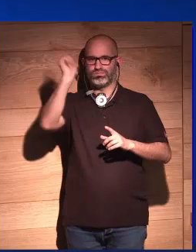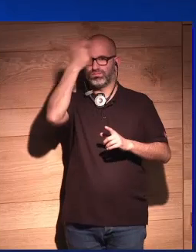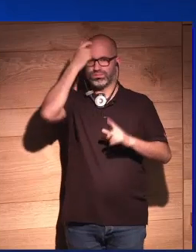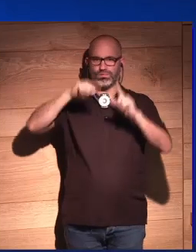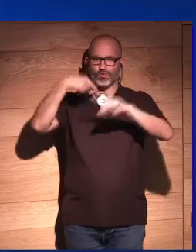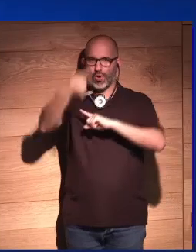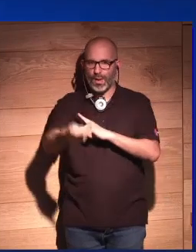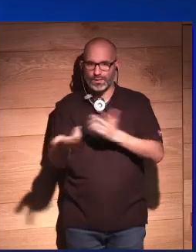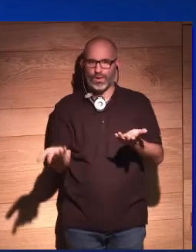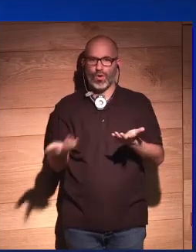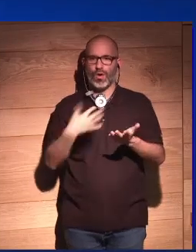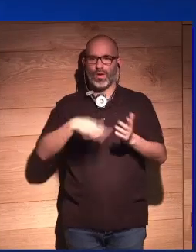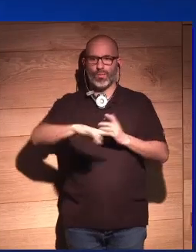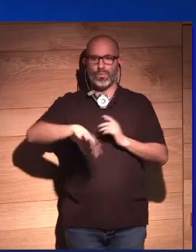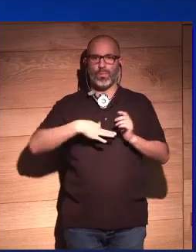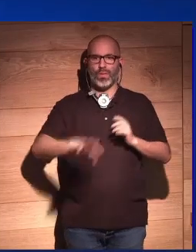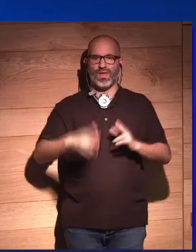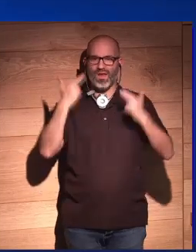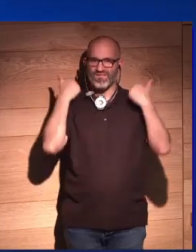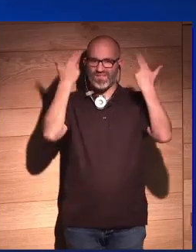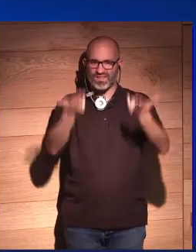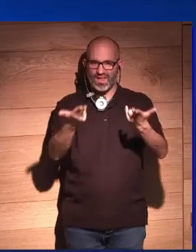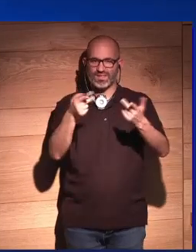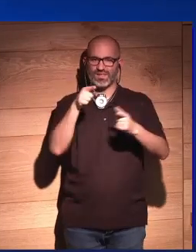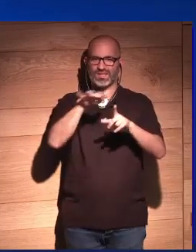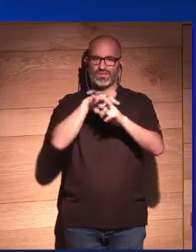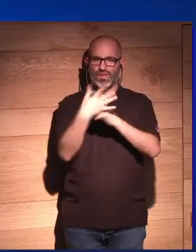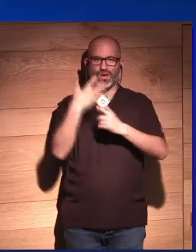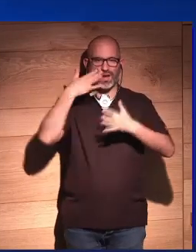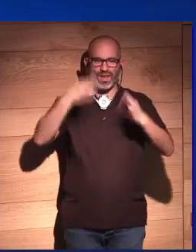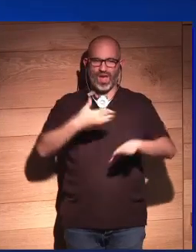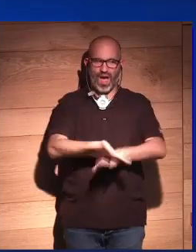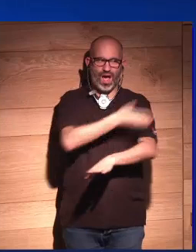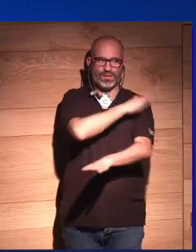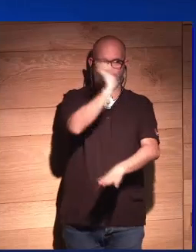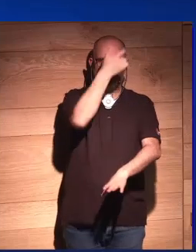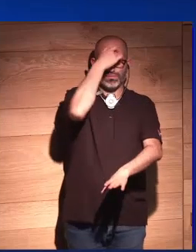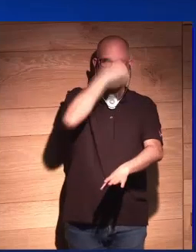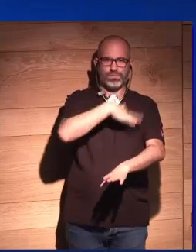therapy with VR, where you're in pain, you have chronic pain, or you're like you're